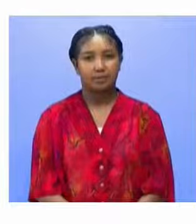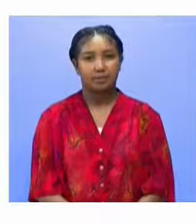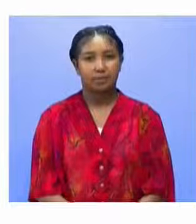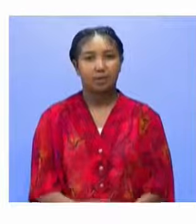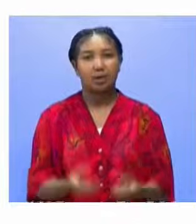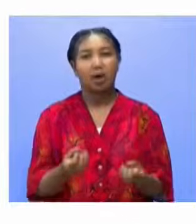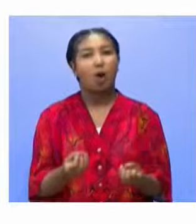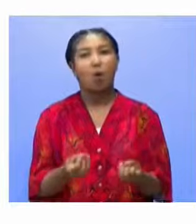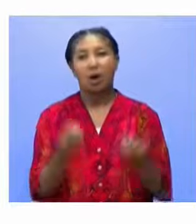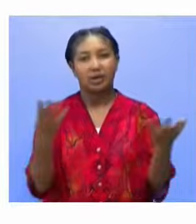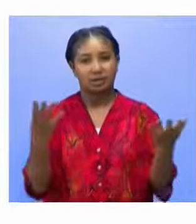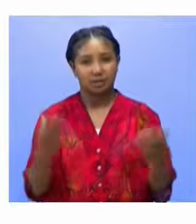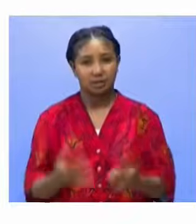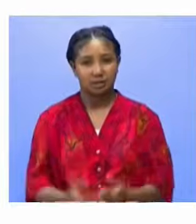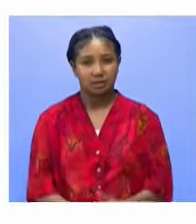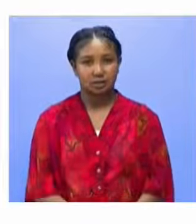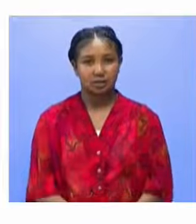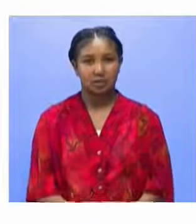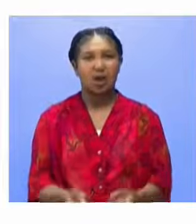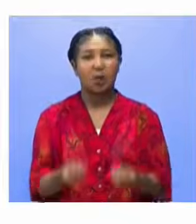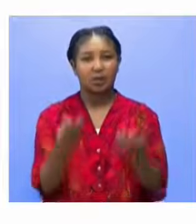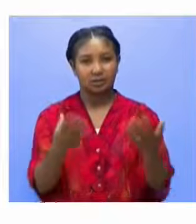how much?